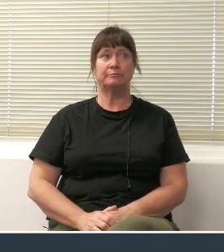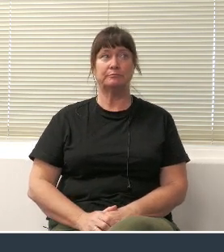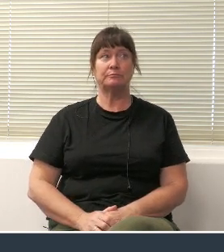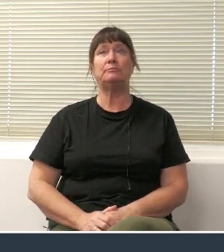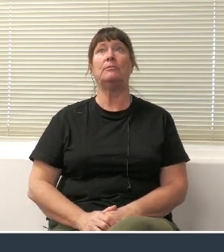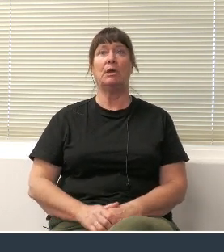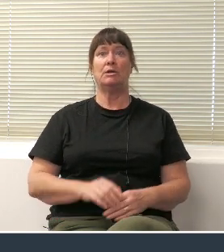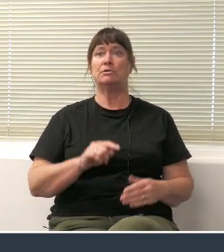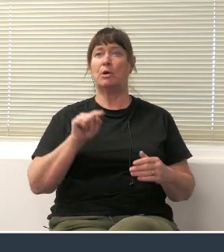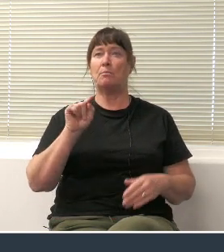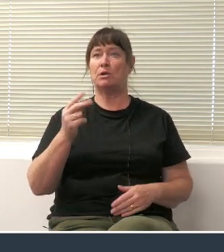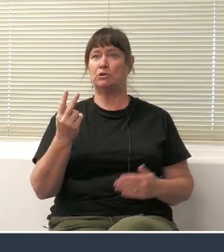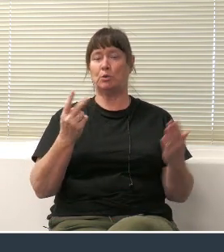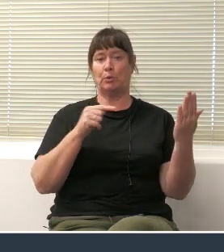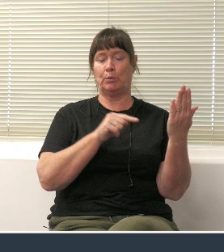So a point two,